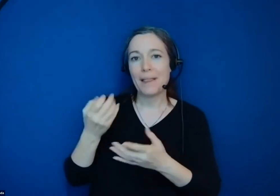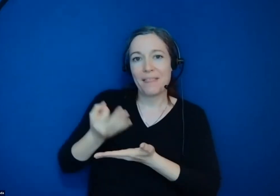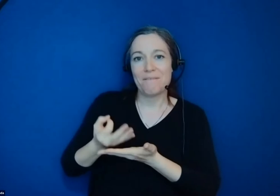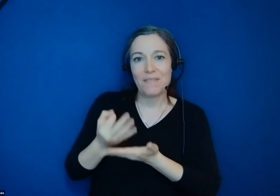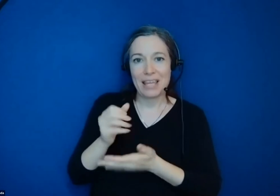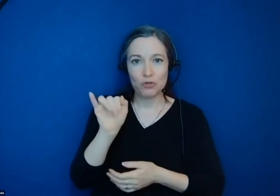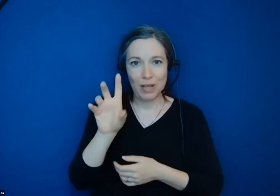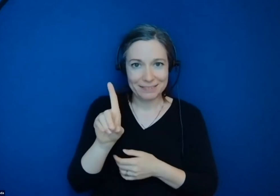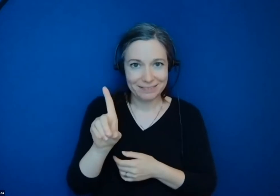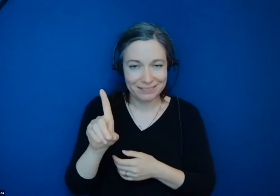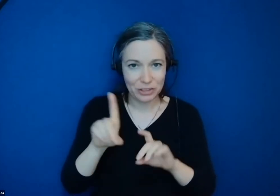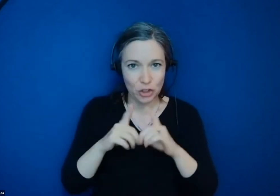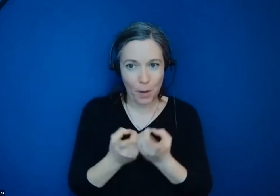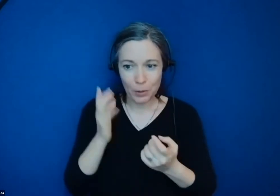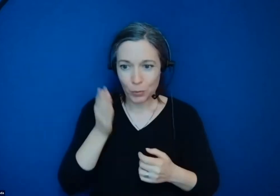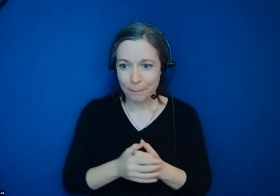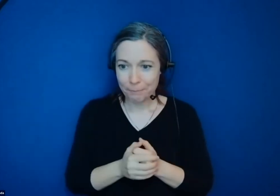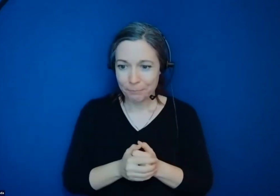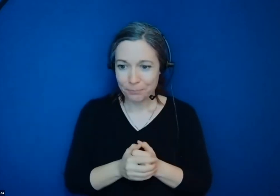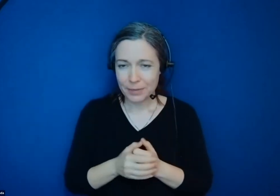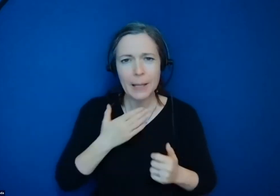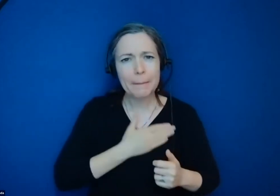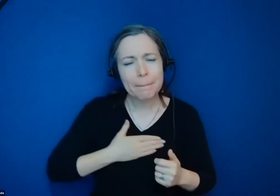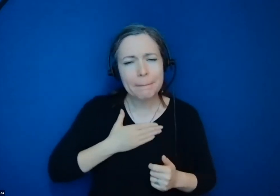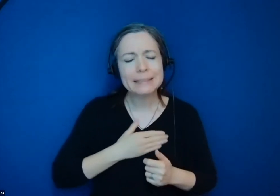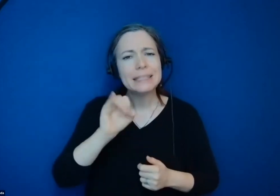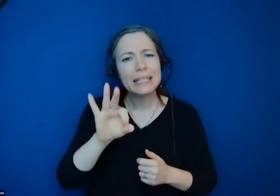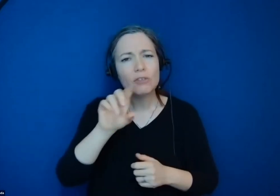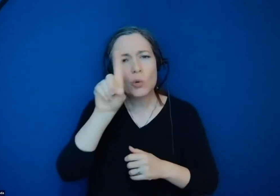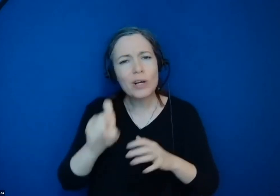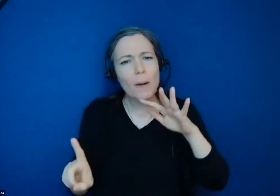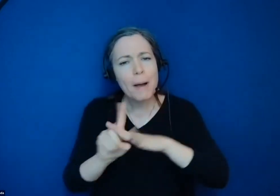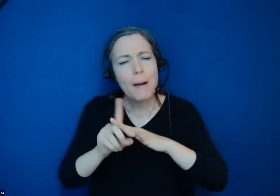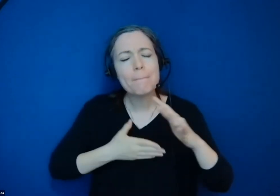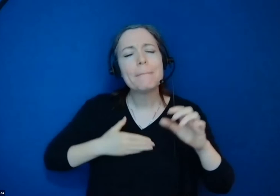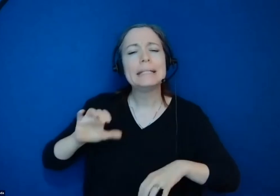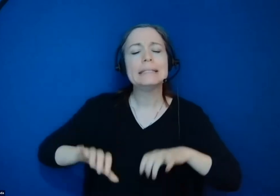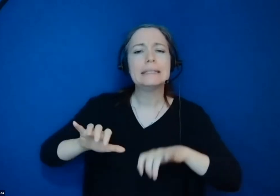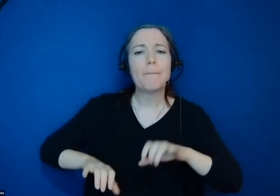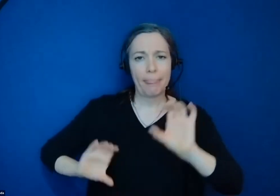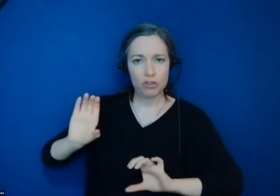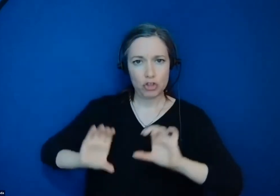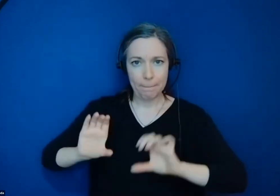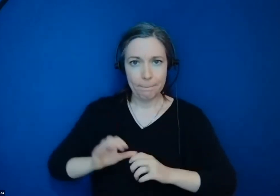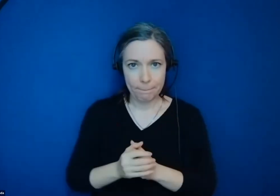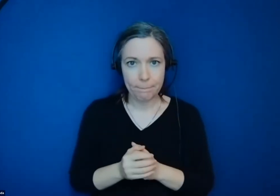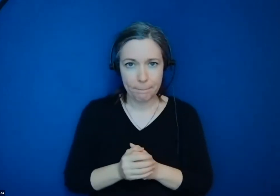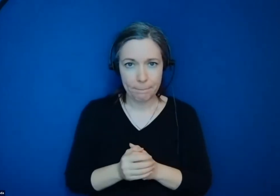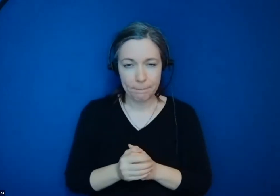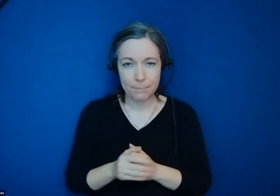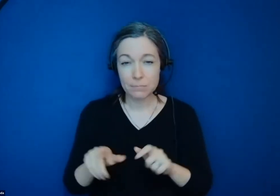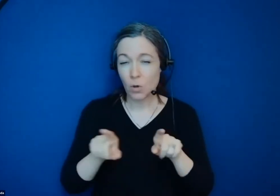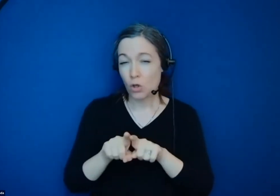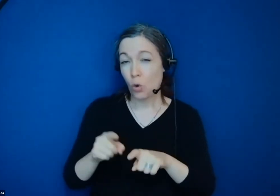admission staff member present who will be able to answer your questions. And we'll also be providing different links and information that we